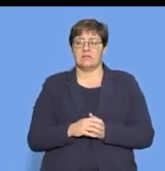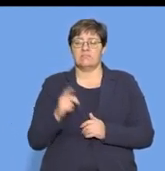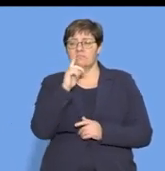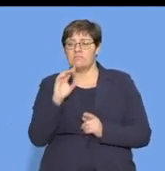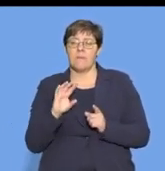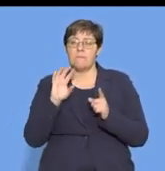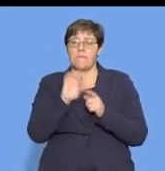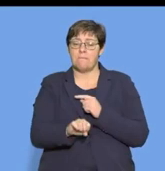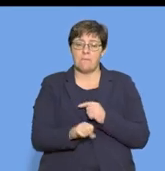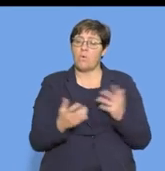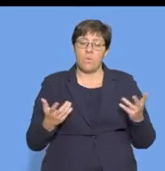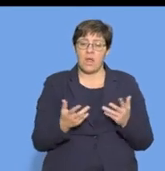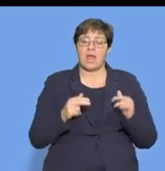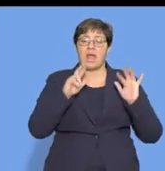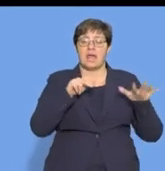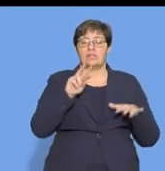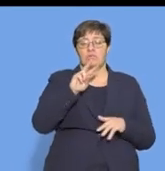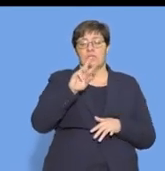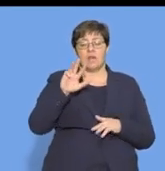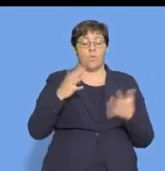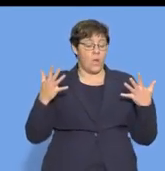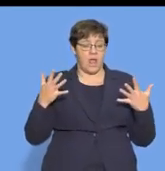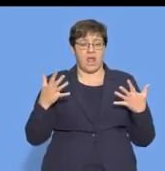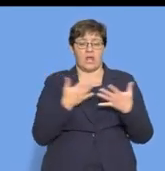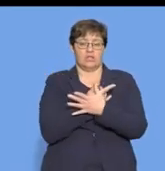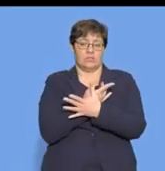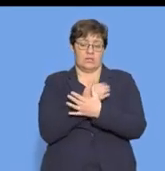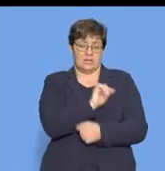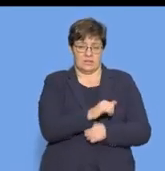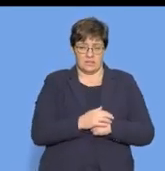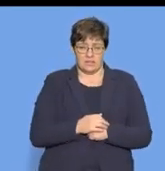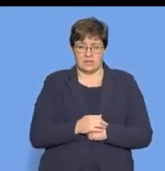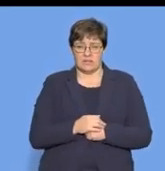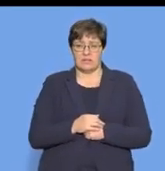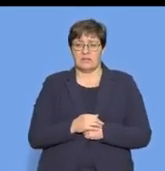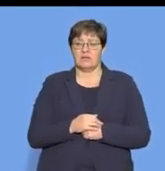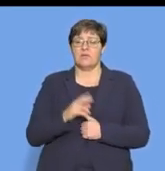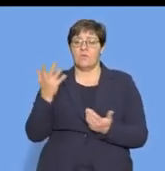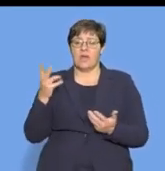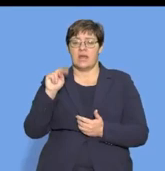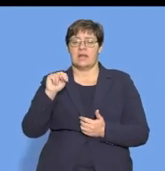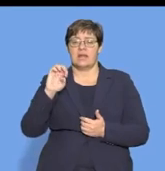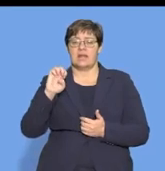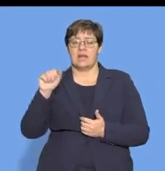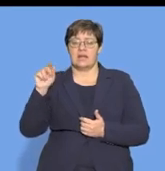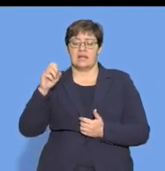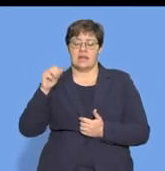neanderthalensis. They were discovered in 1829 in Germany, in the Neander